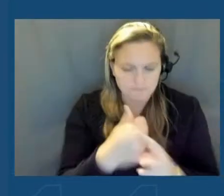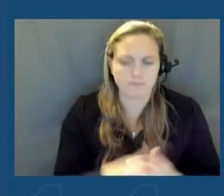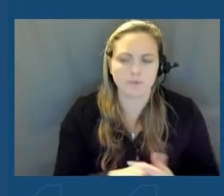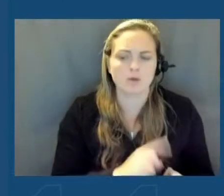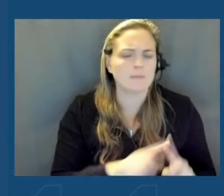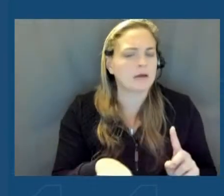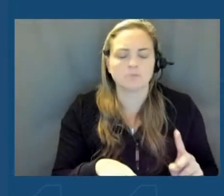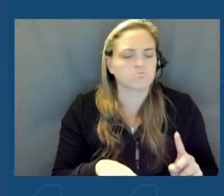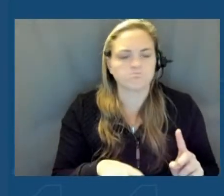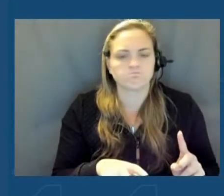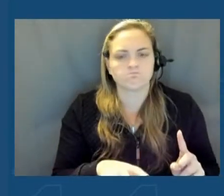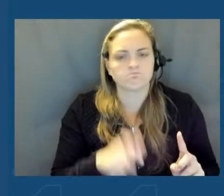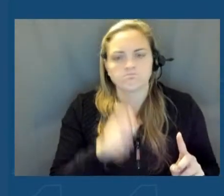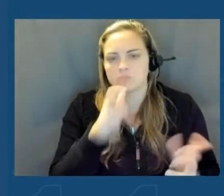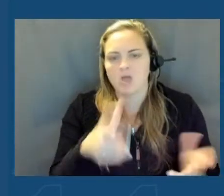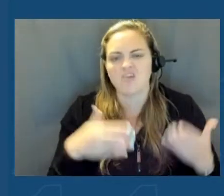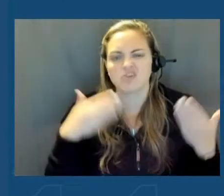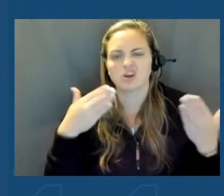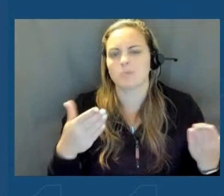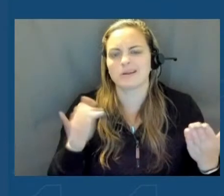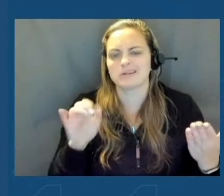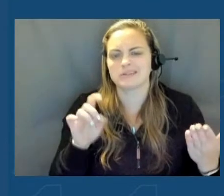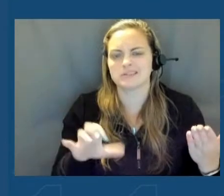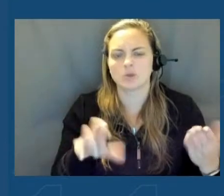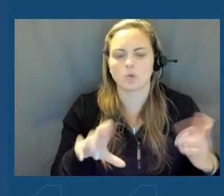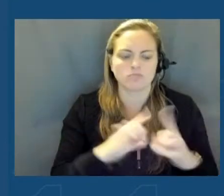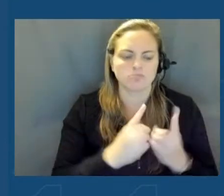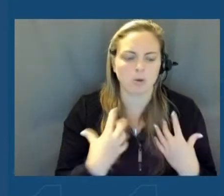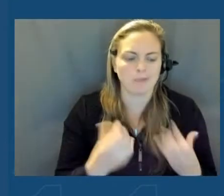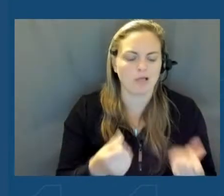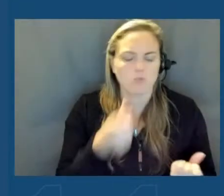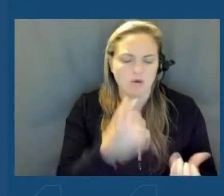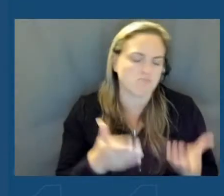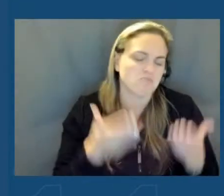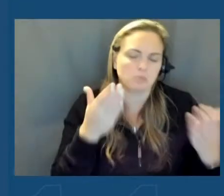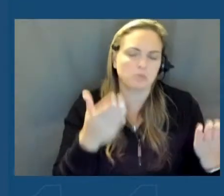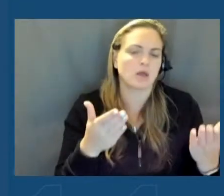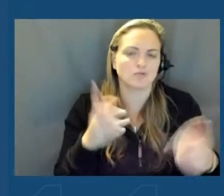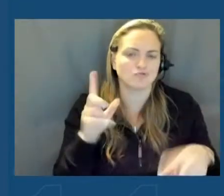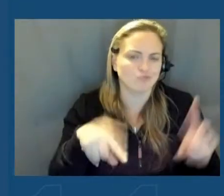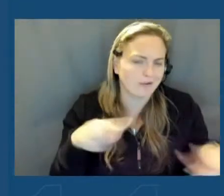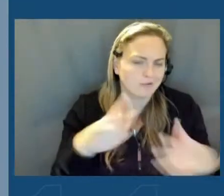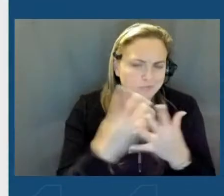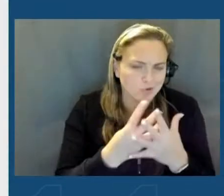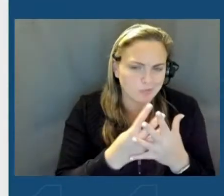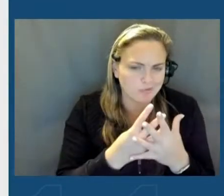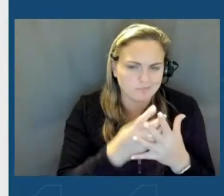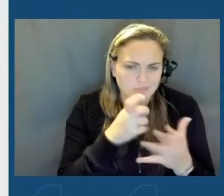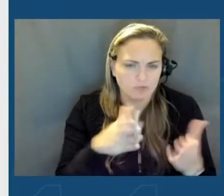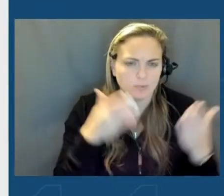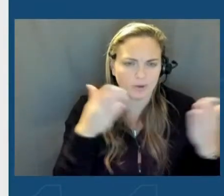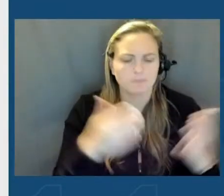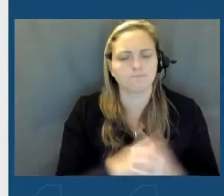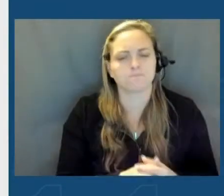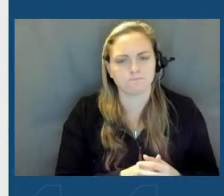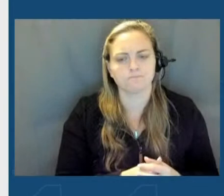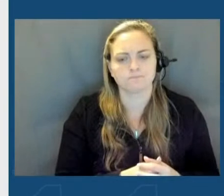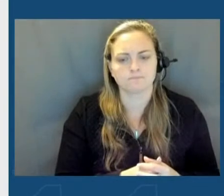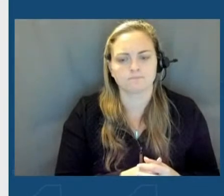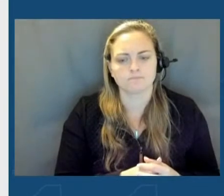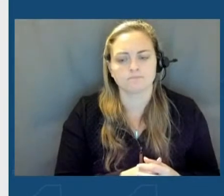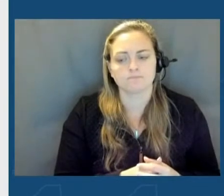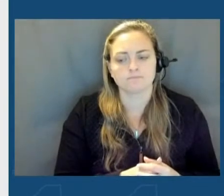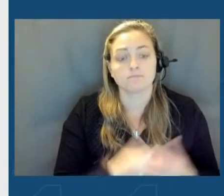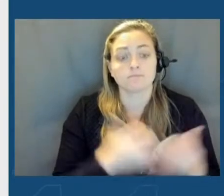no longer recommended from the CDC or the Department of Health that there be this random screening either. So now that we've